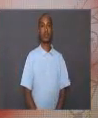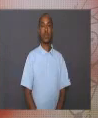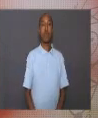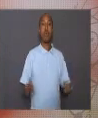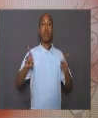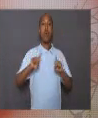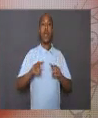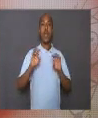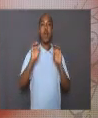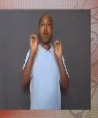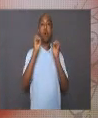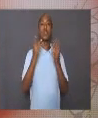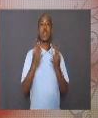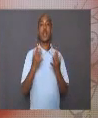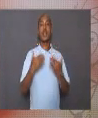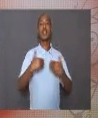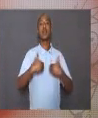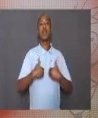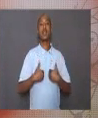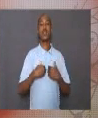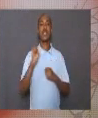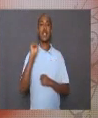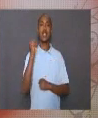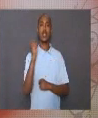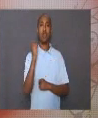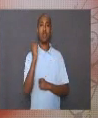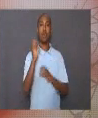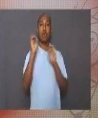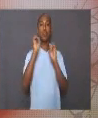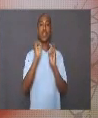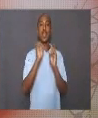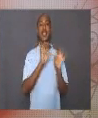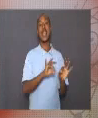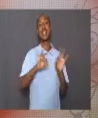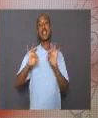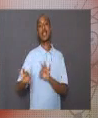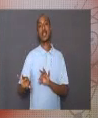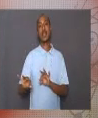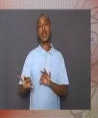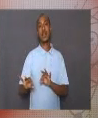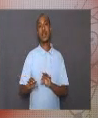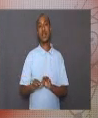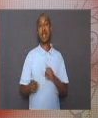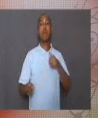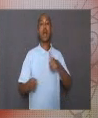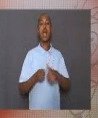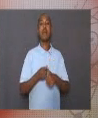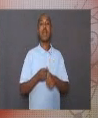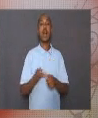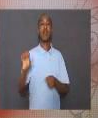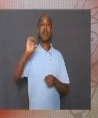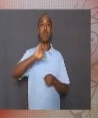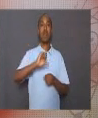When oxidized in the presence of strong oxidizing agents, a primary